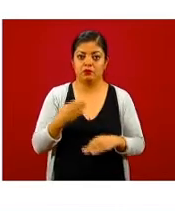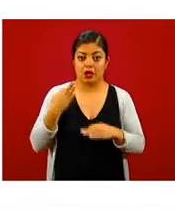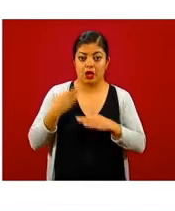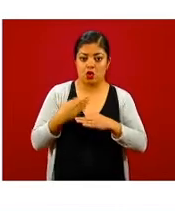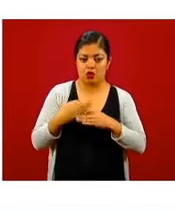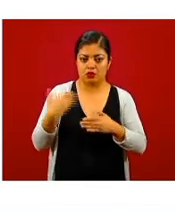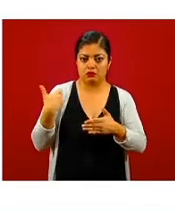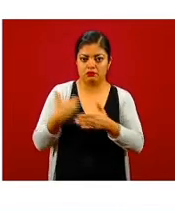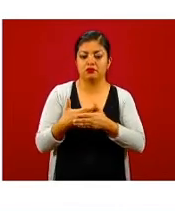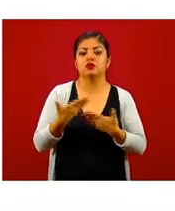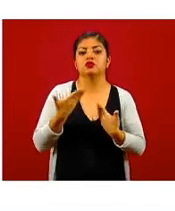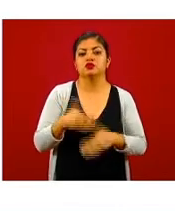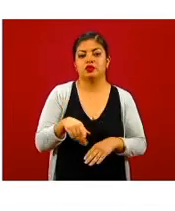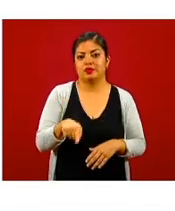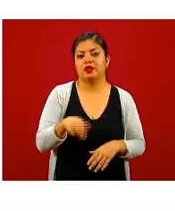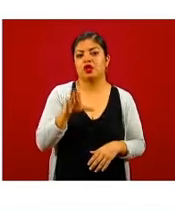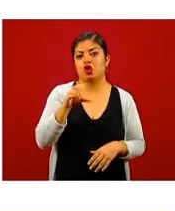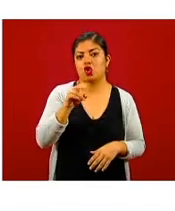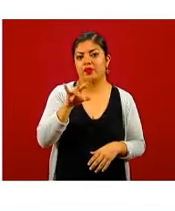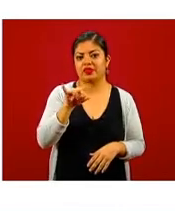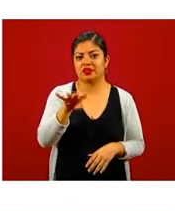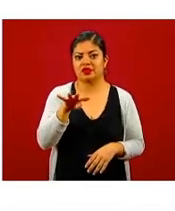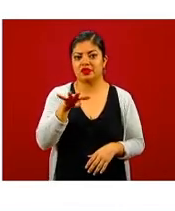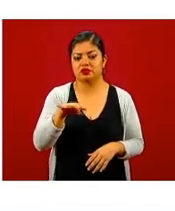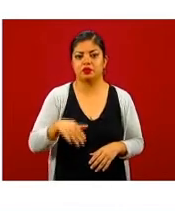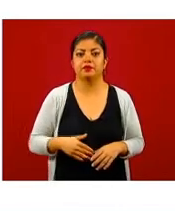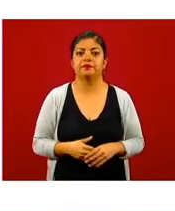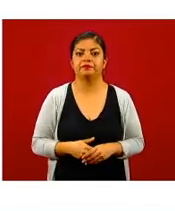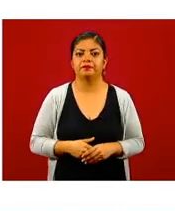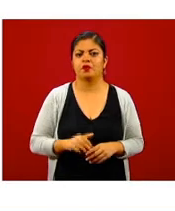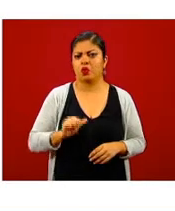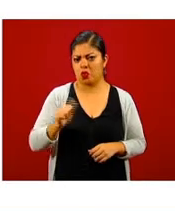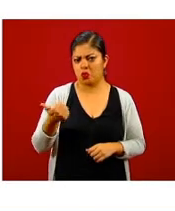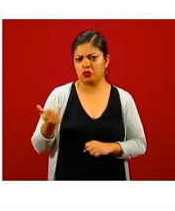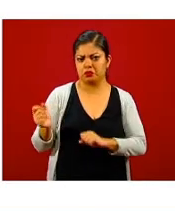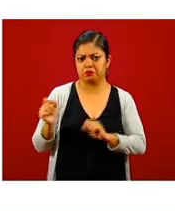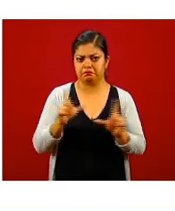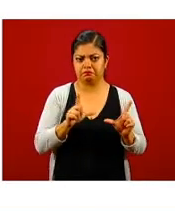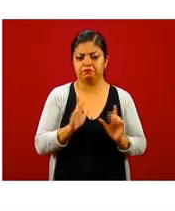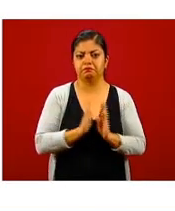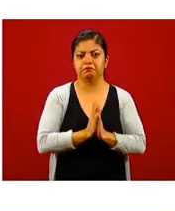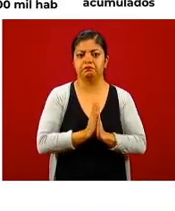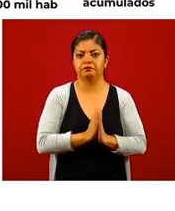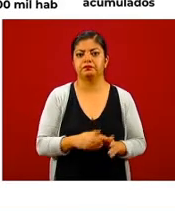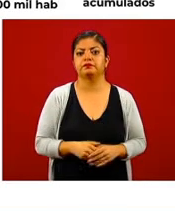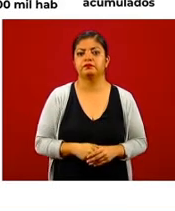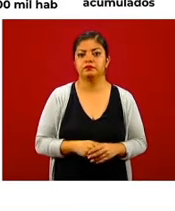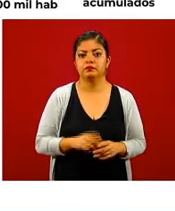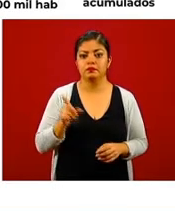7,633 people have passed away up to date.